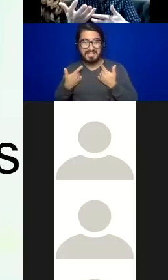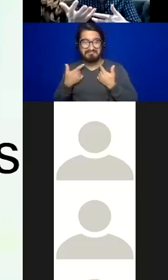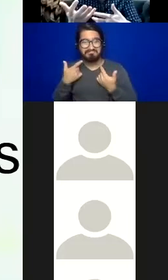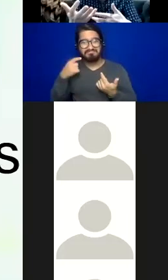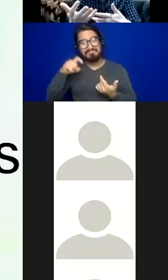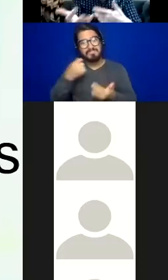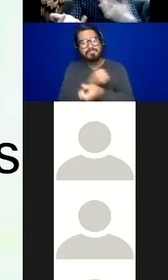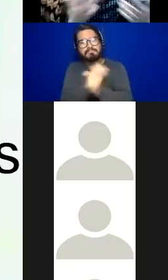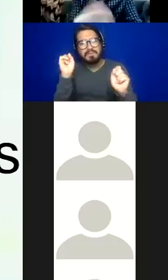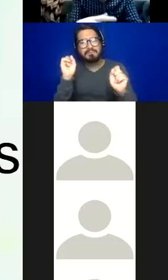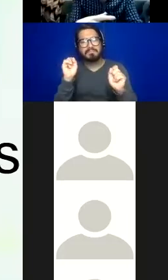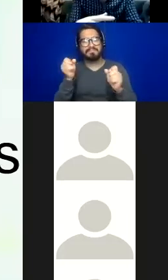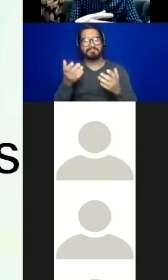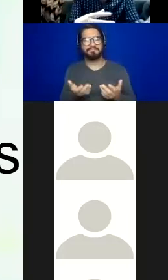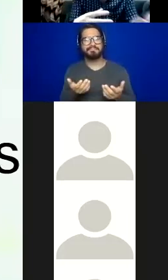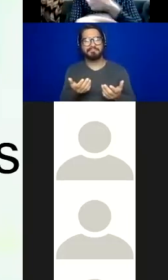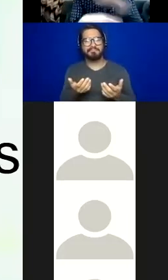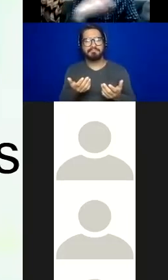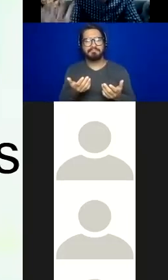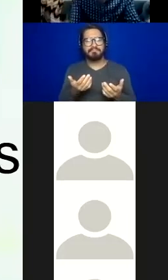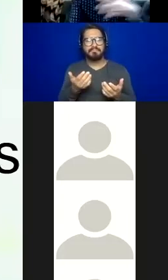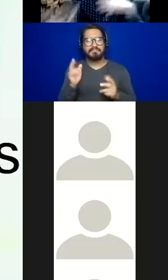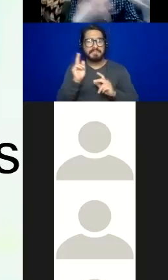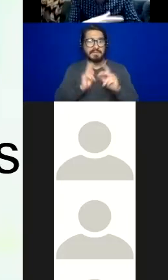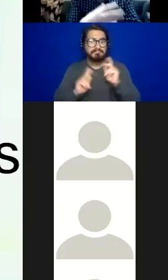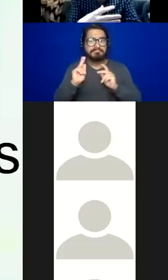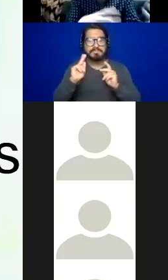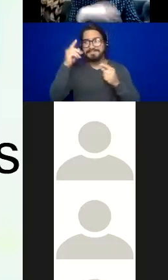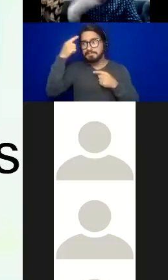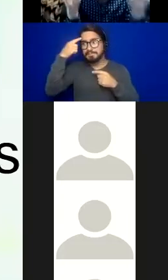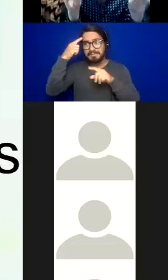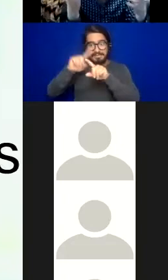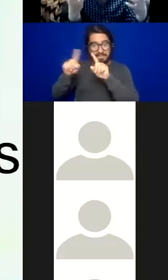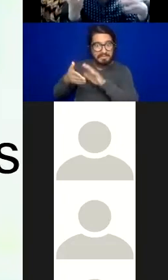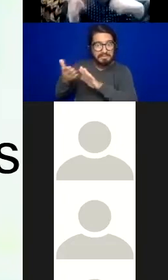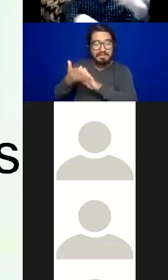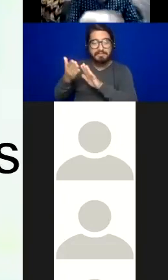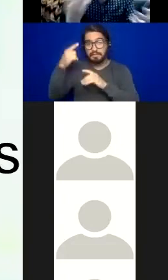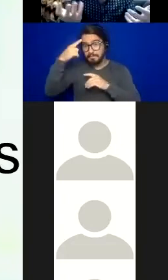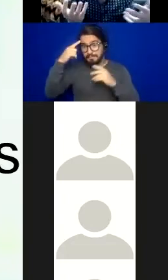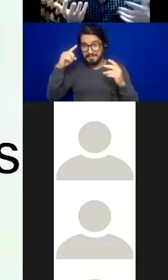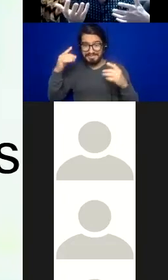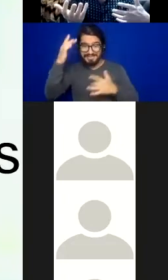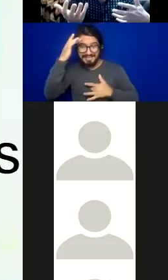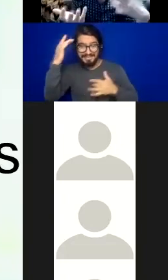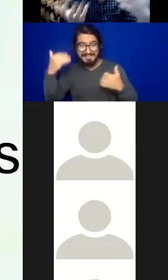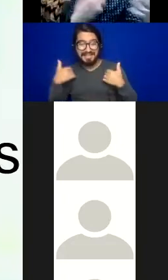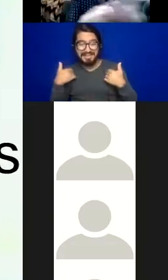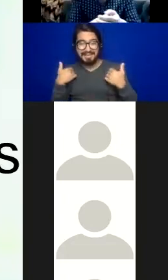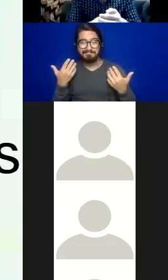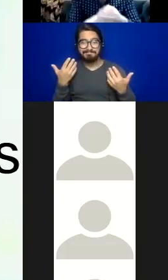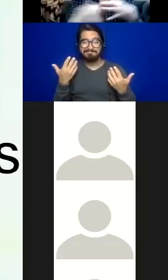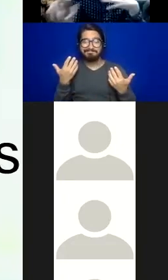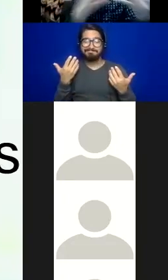survive, you know, as folks whose brains are different, as folks, you know, who have mental illness. Yeah, there's